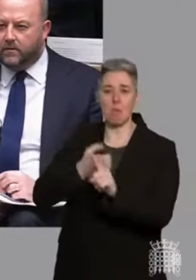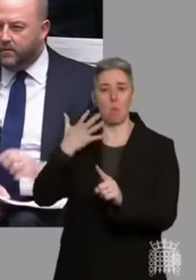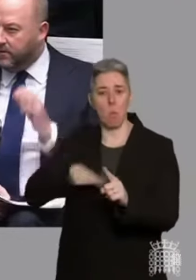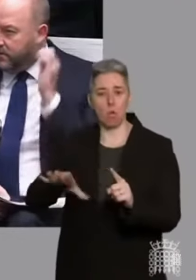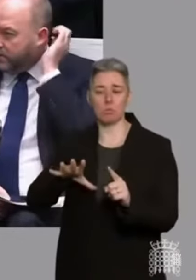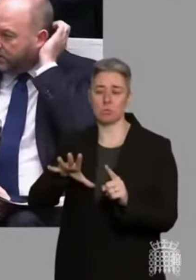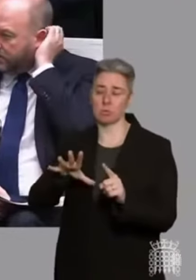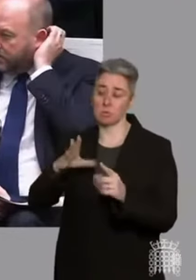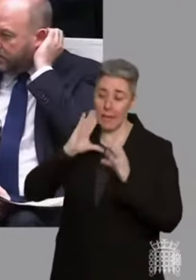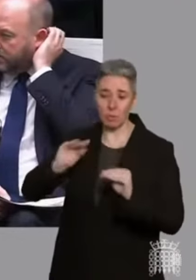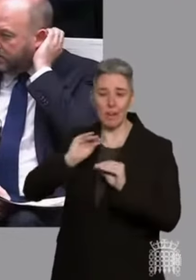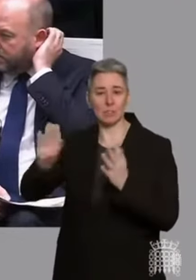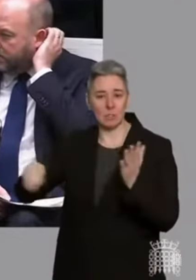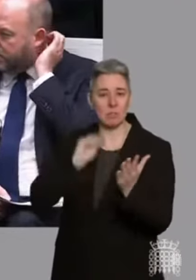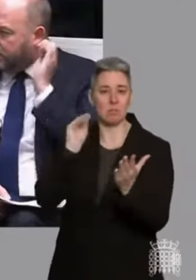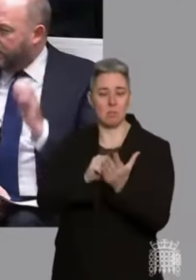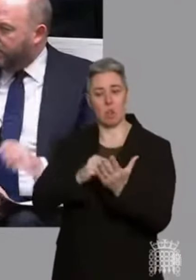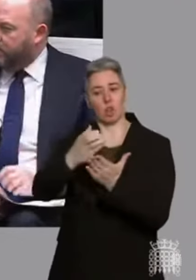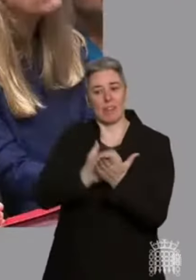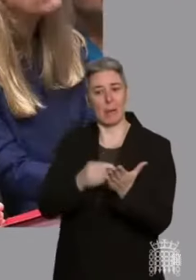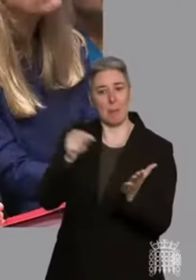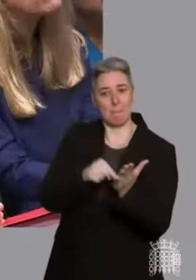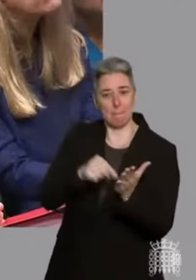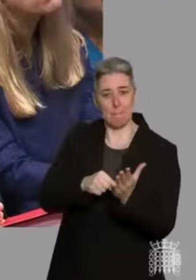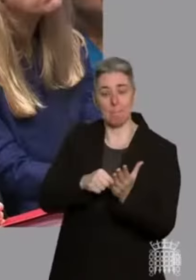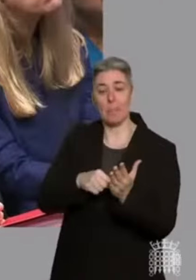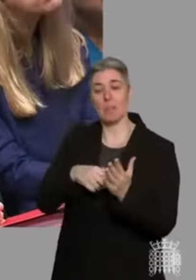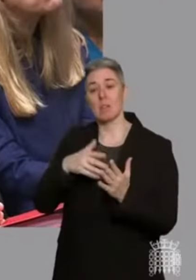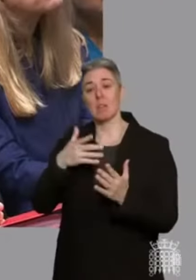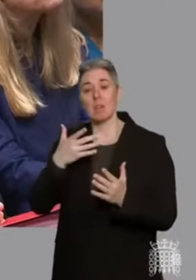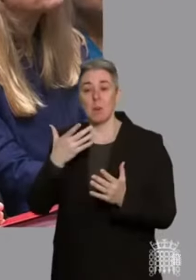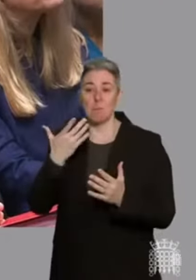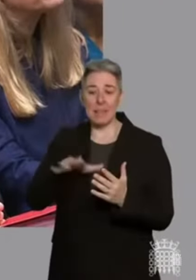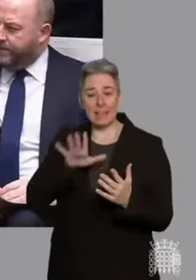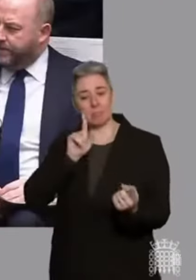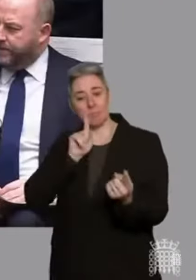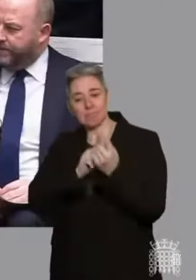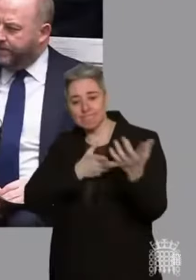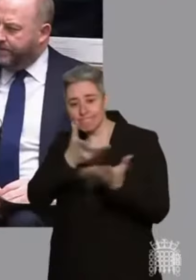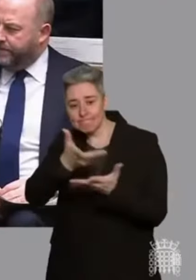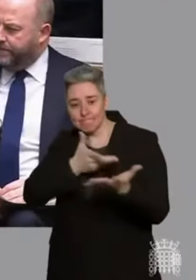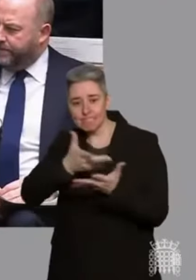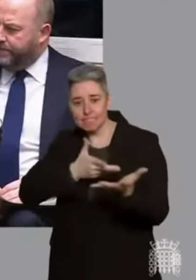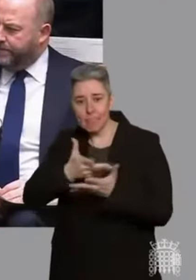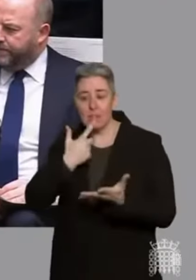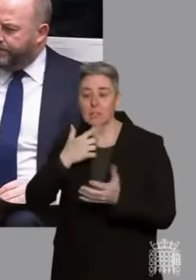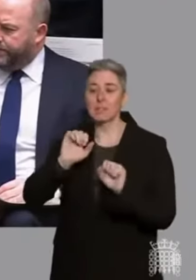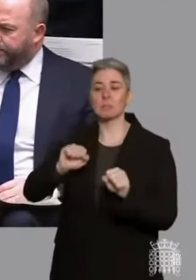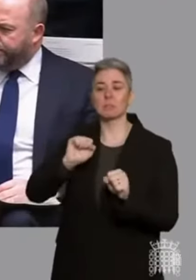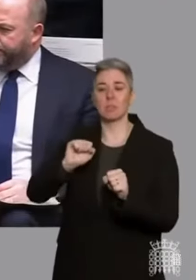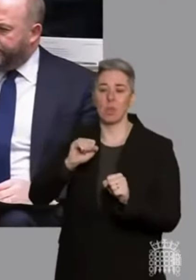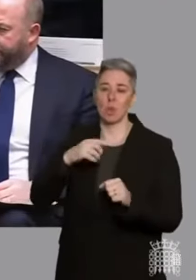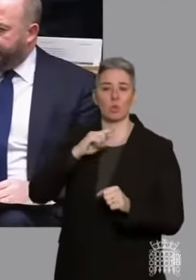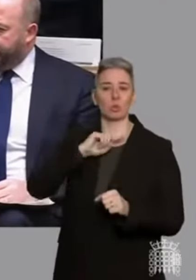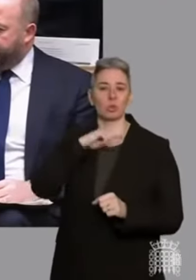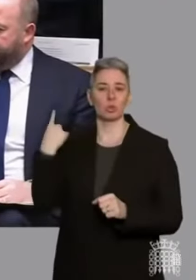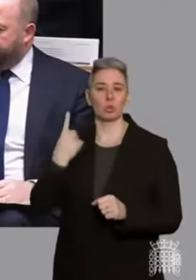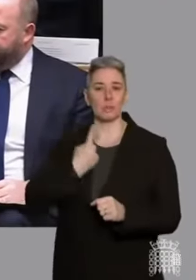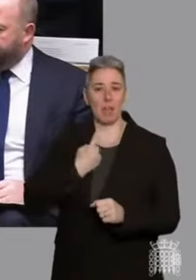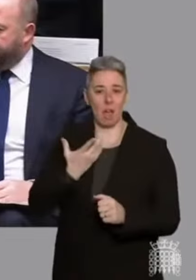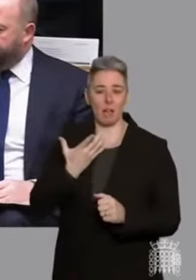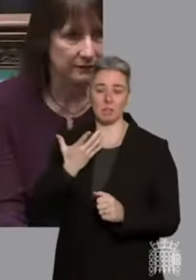was added to the RSHE curriculum guidance for consultation last year. I know the Prime Minister has met the 3 dads